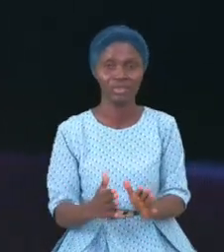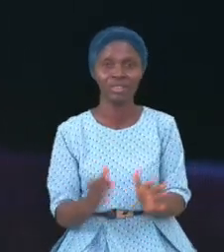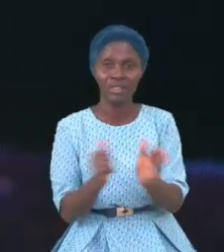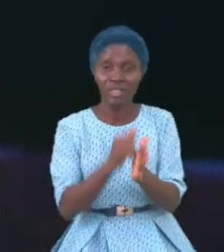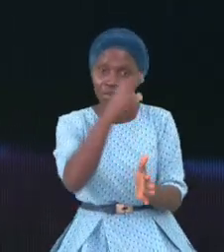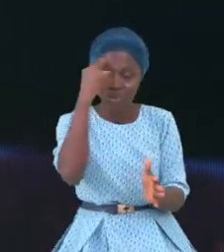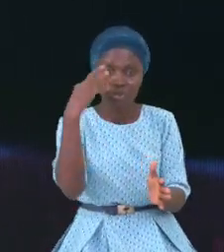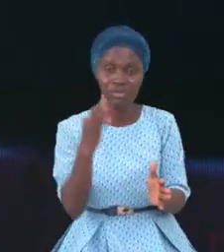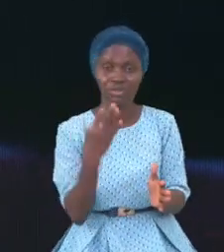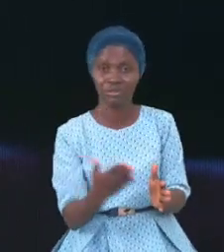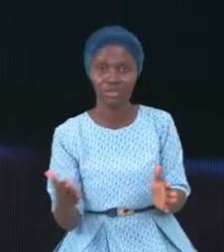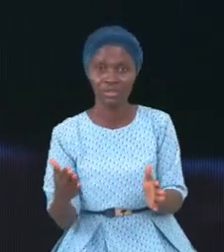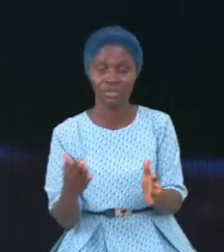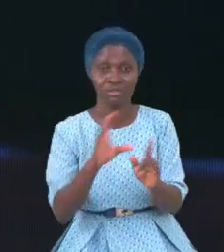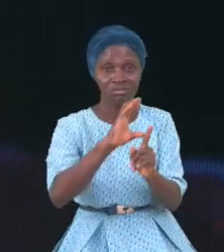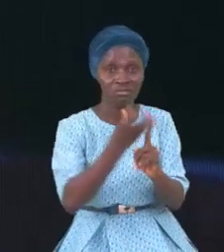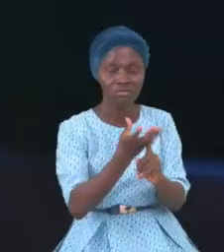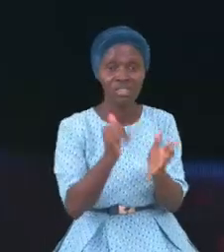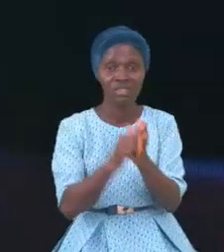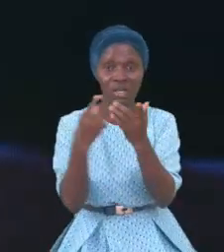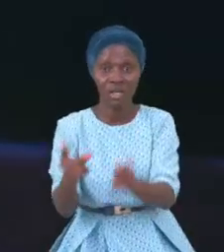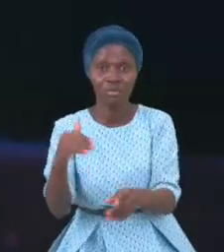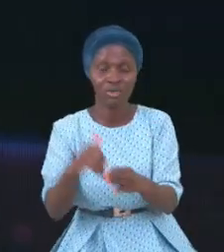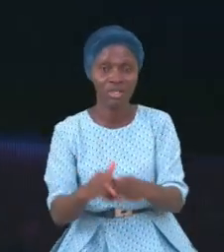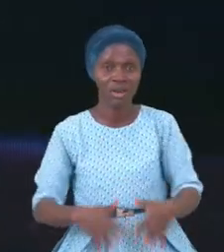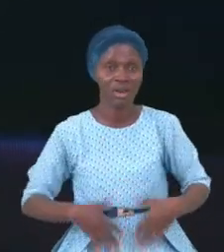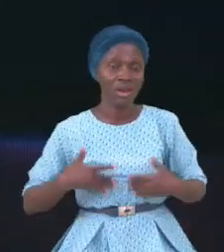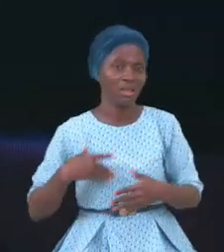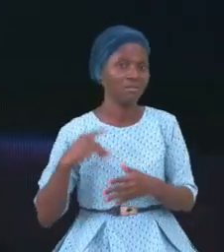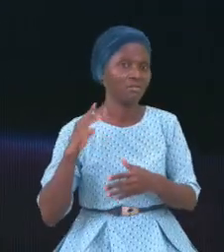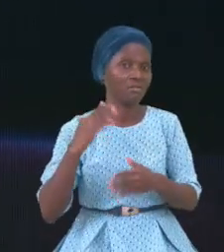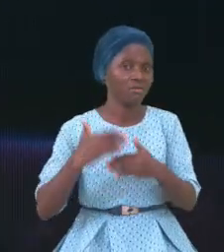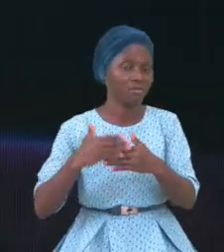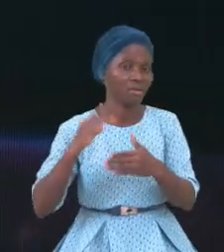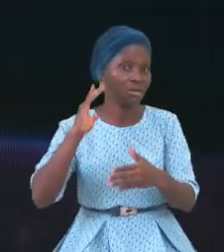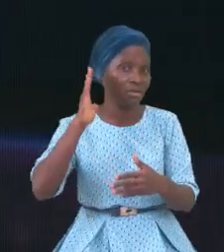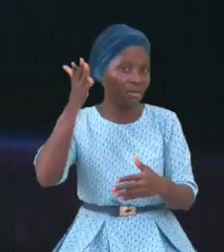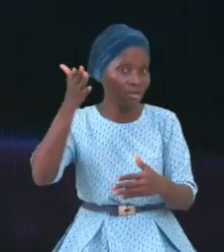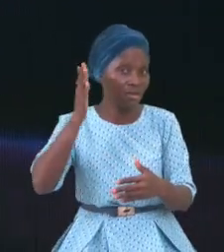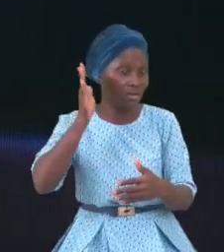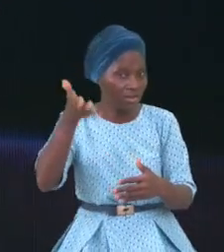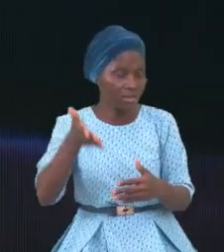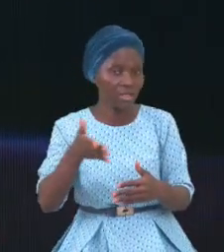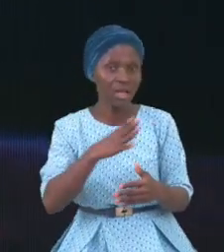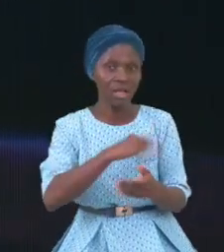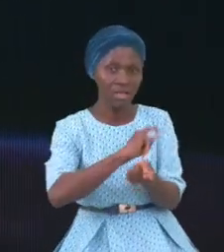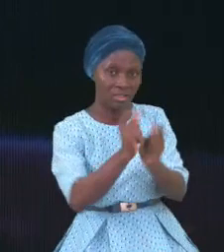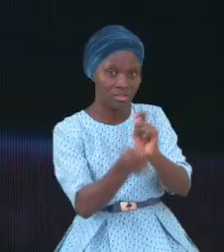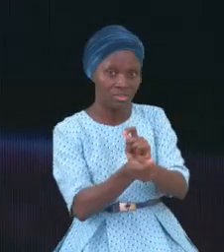the message because he's compromising. We cannot trust that. But a person who